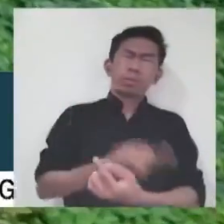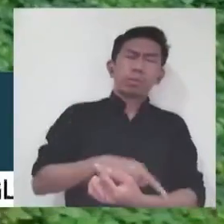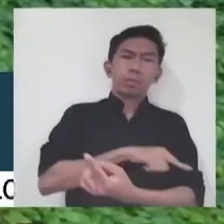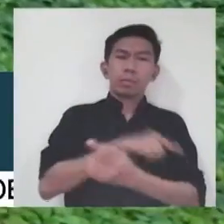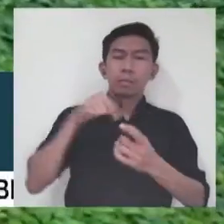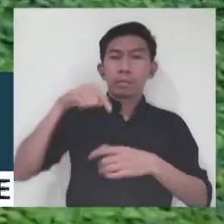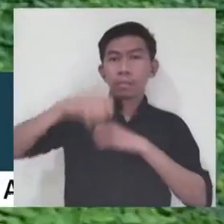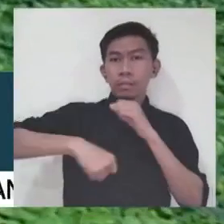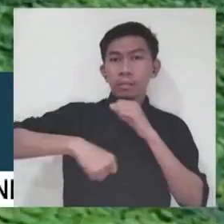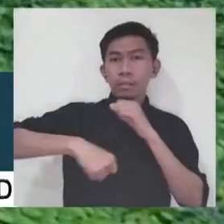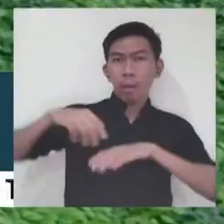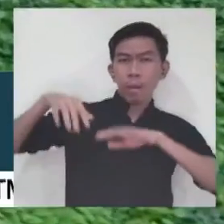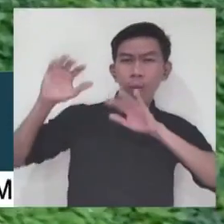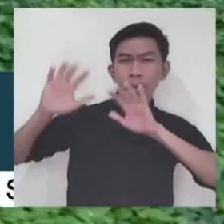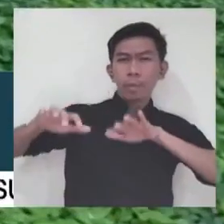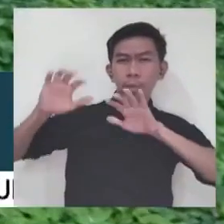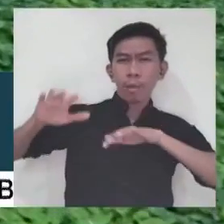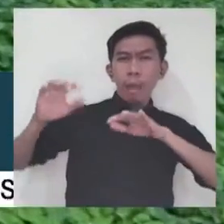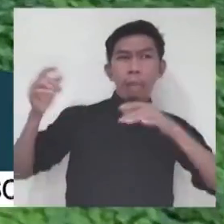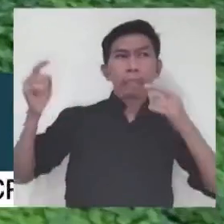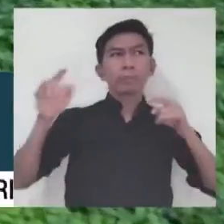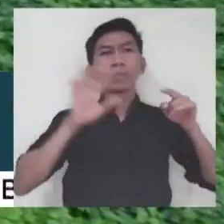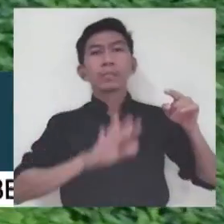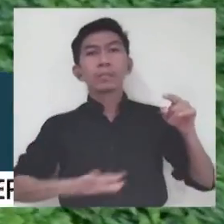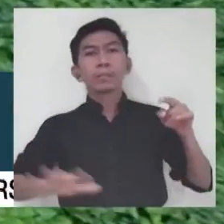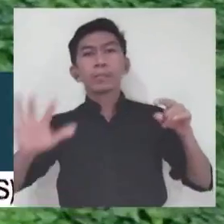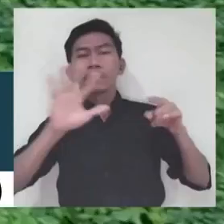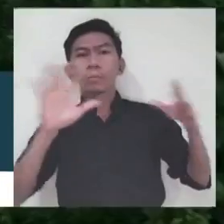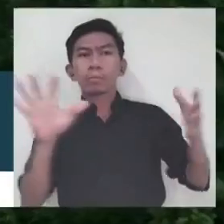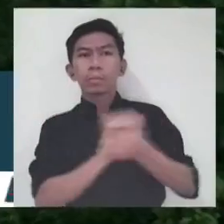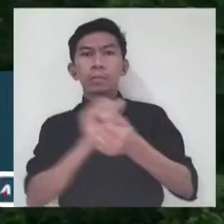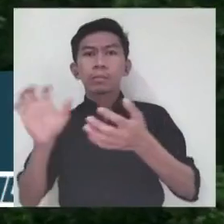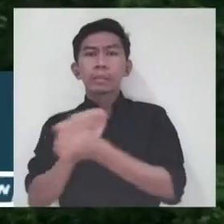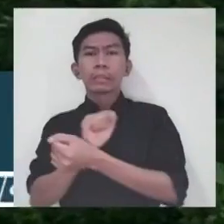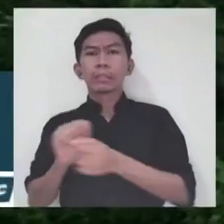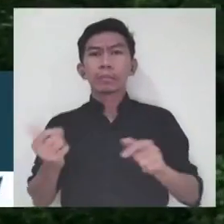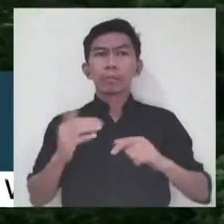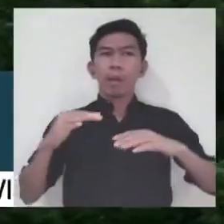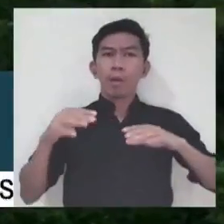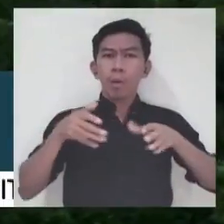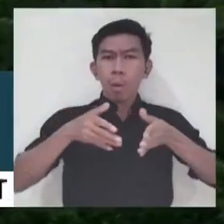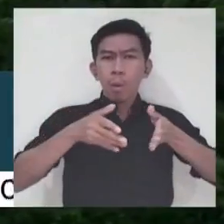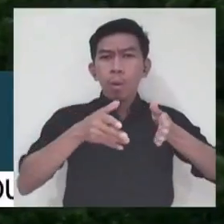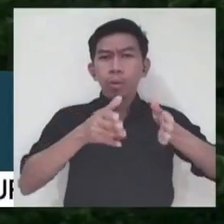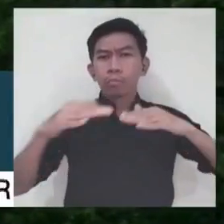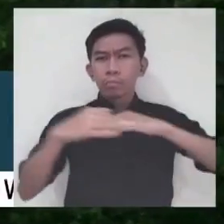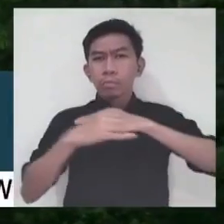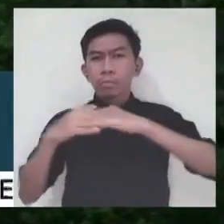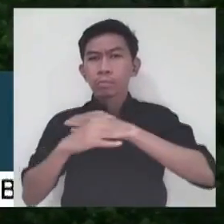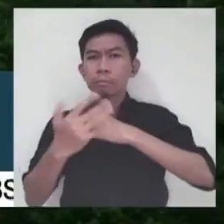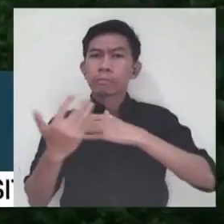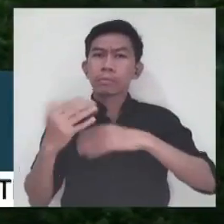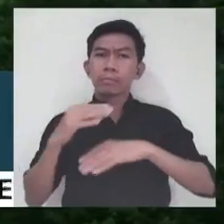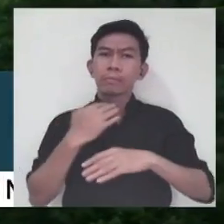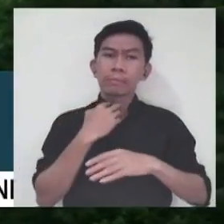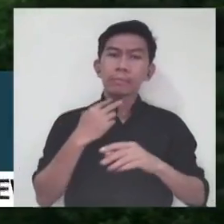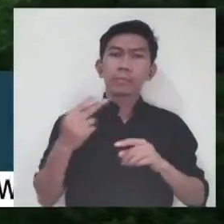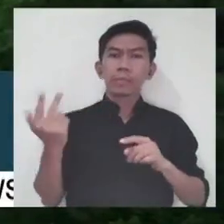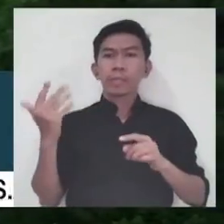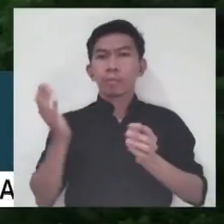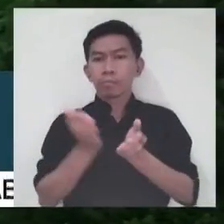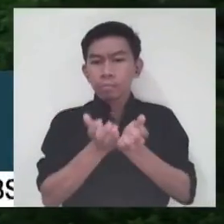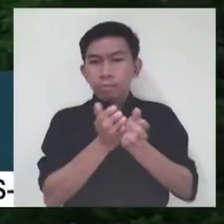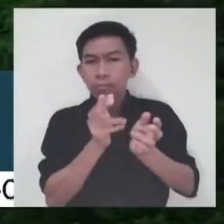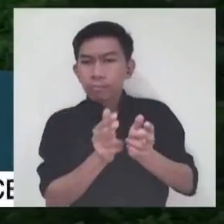a trail of destruction impacting roads, ports, and airports. The storm brought torrential rains, powerful winds, and massive